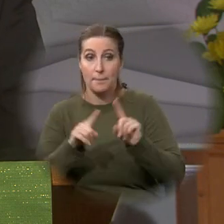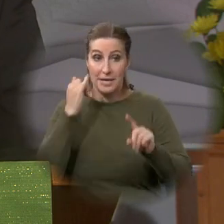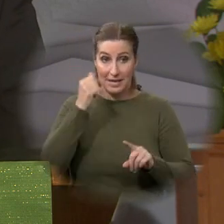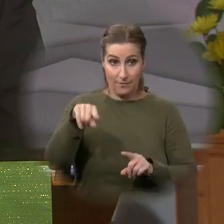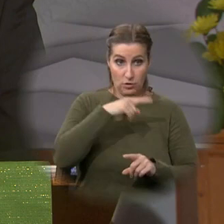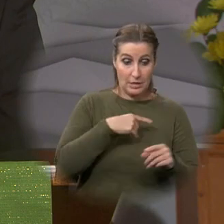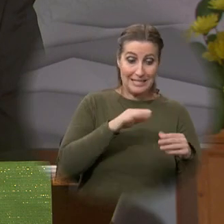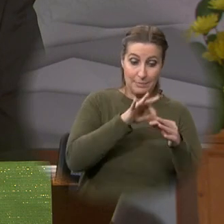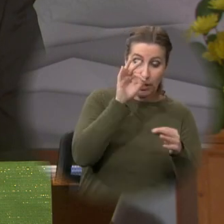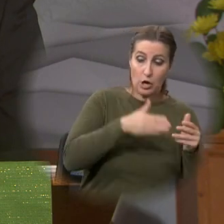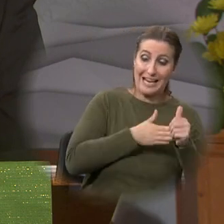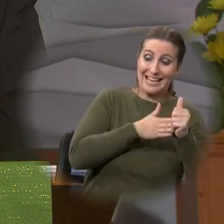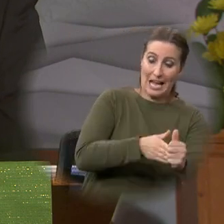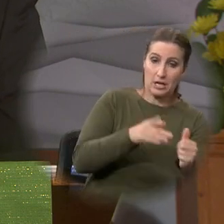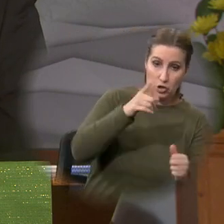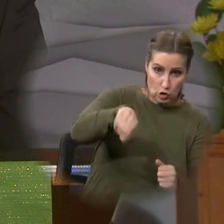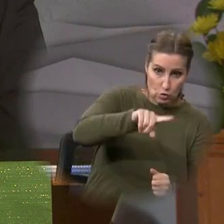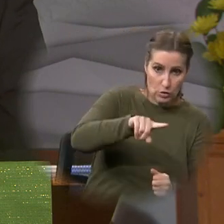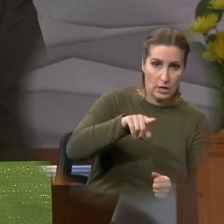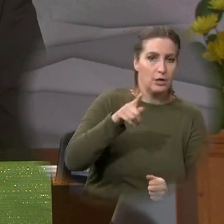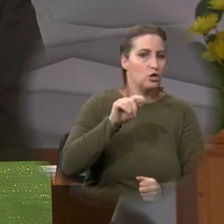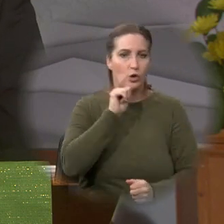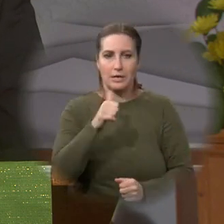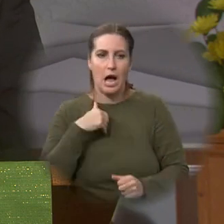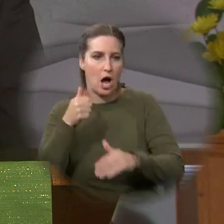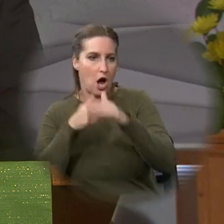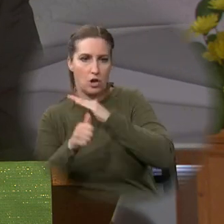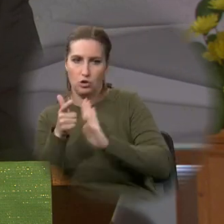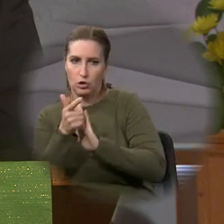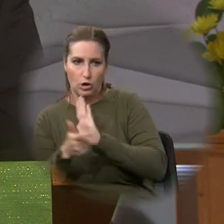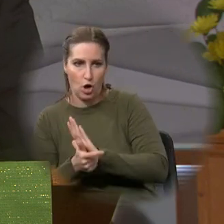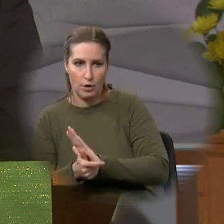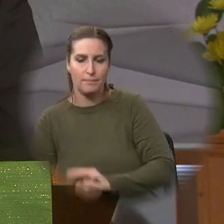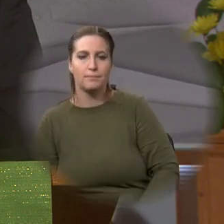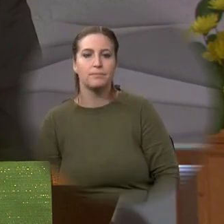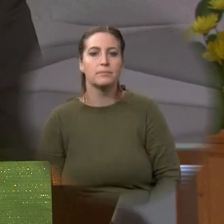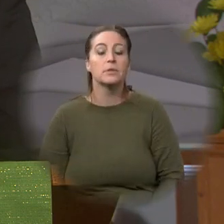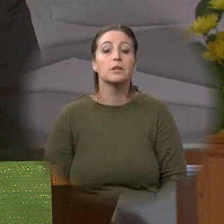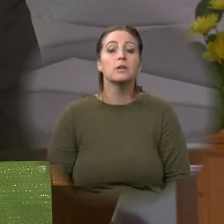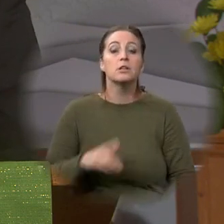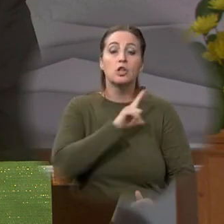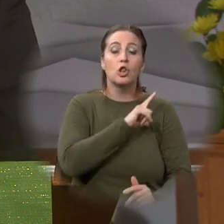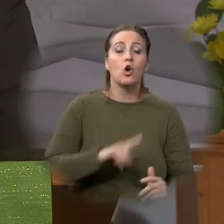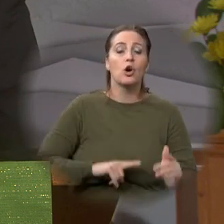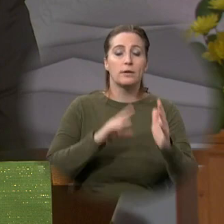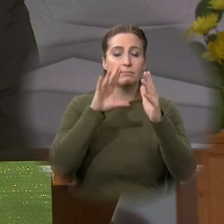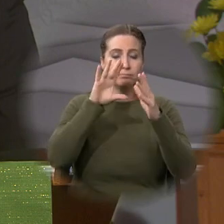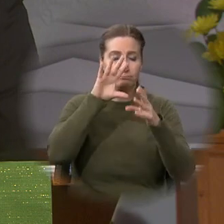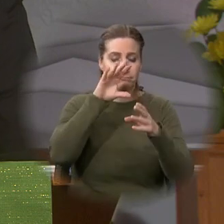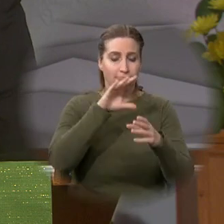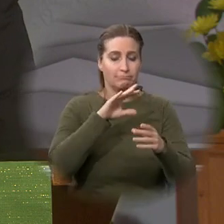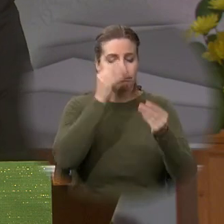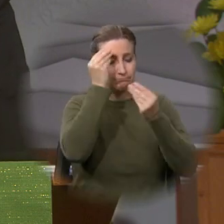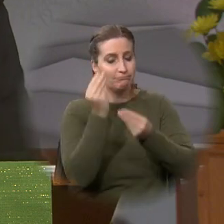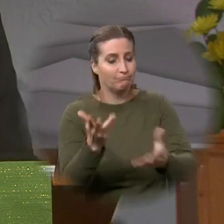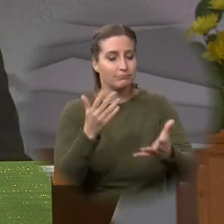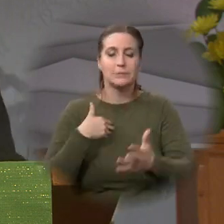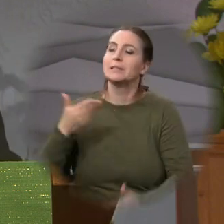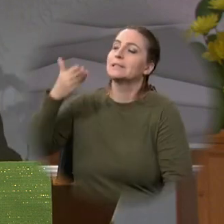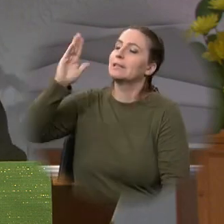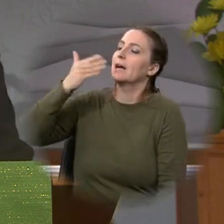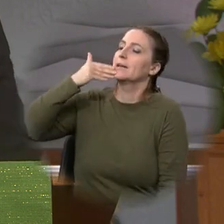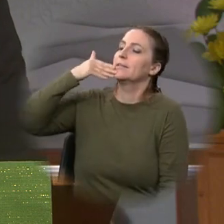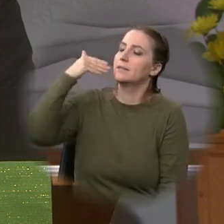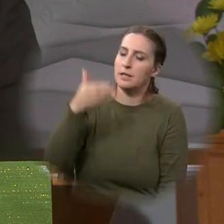are guided by the Spirit, you are not under the law. The word of the Lord. Thanks be to God.